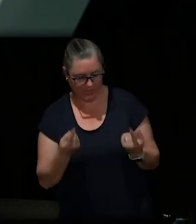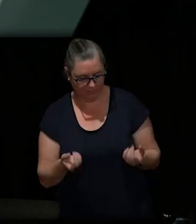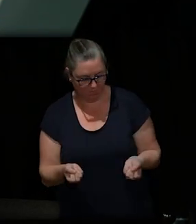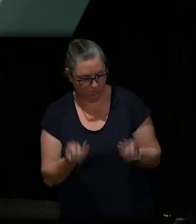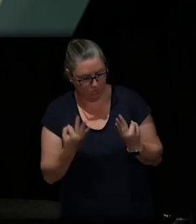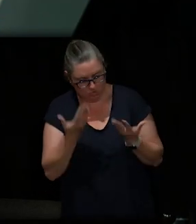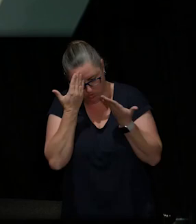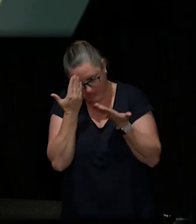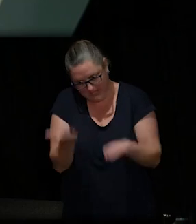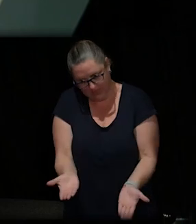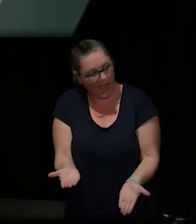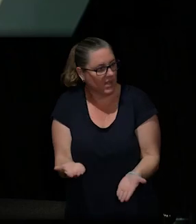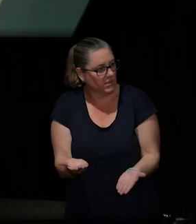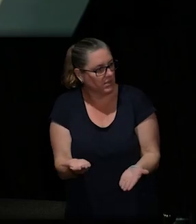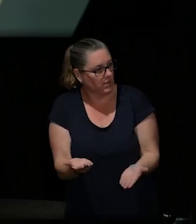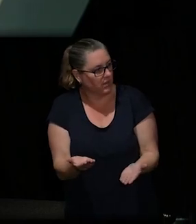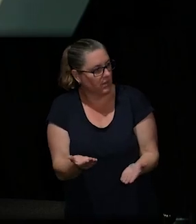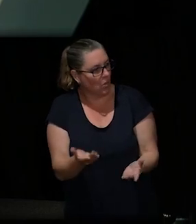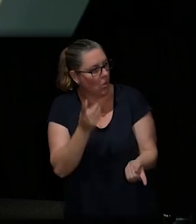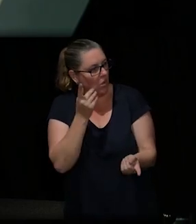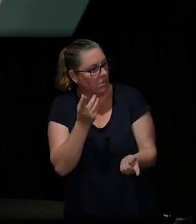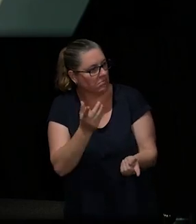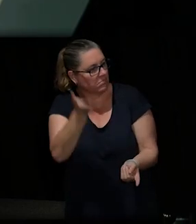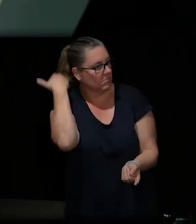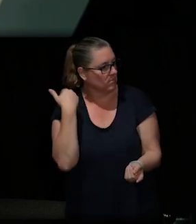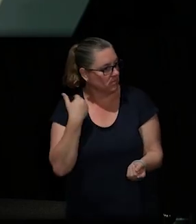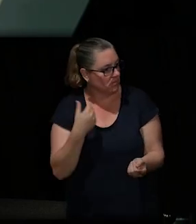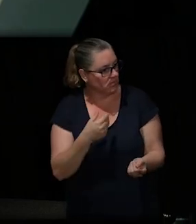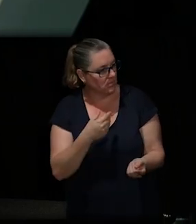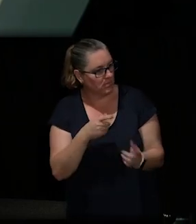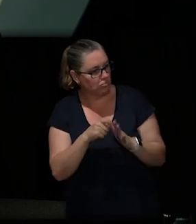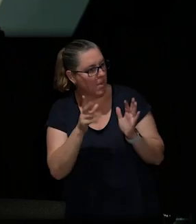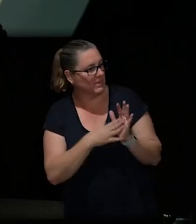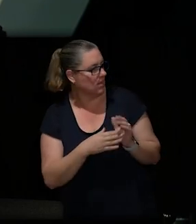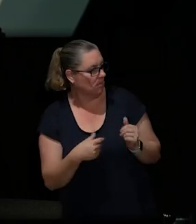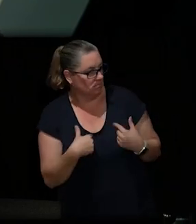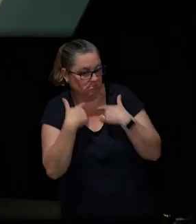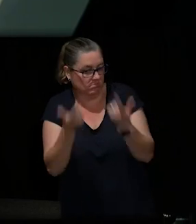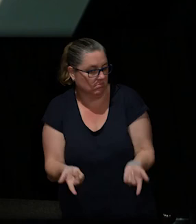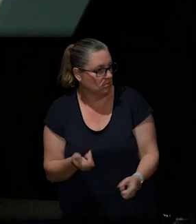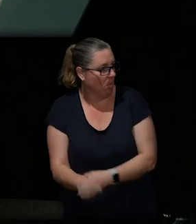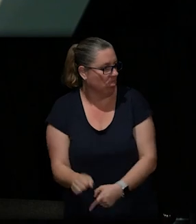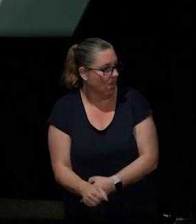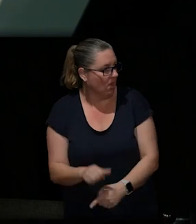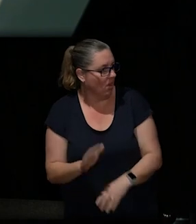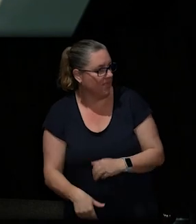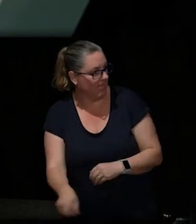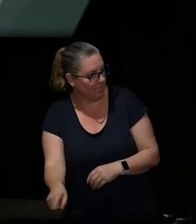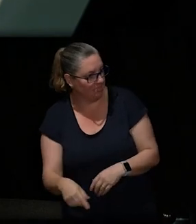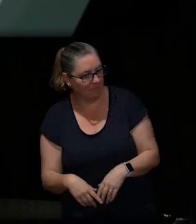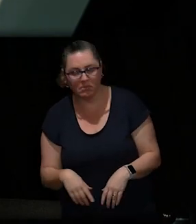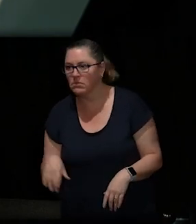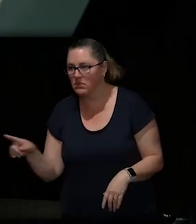leaders here, I think, and it's a serious shame, right? Because we